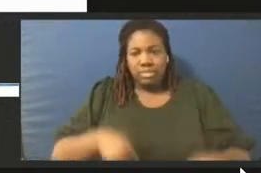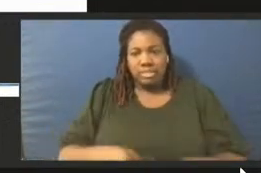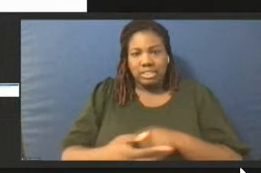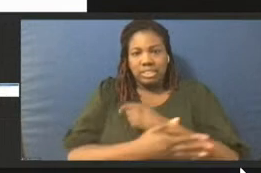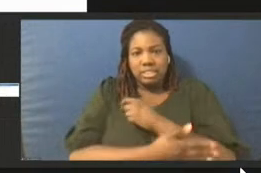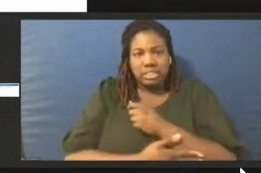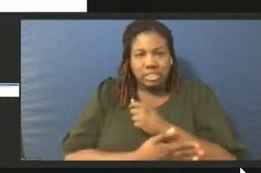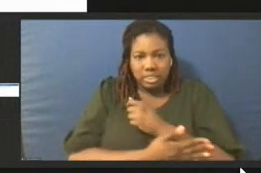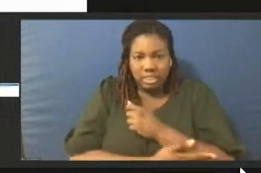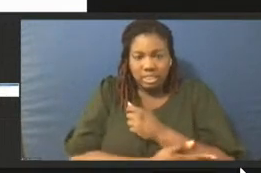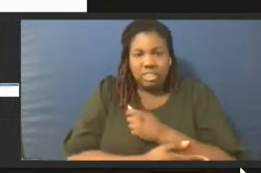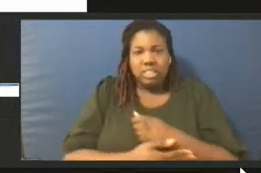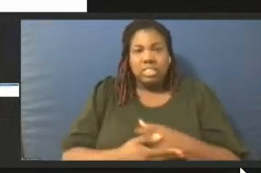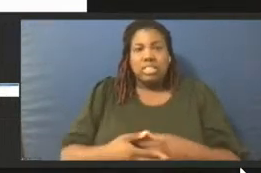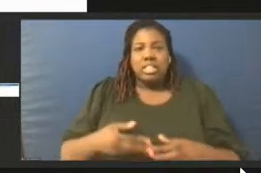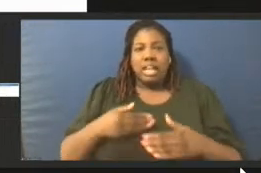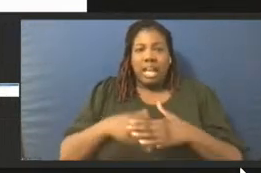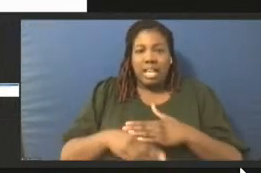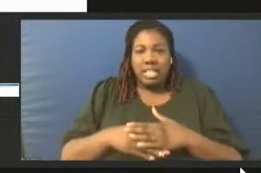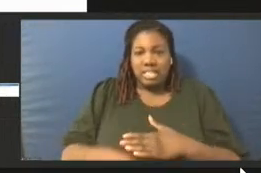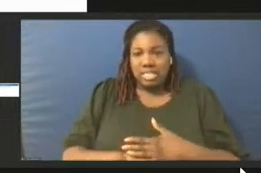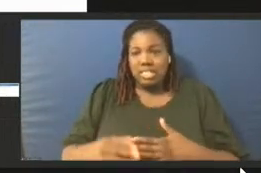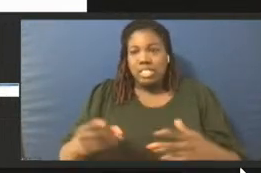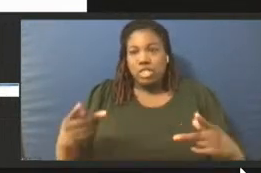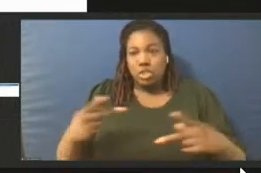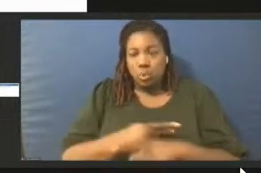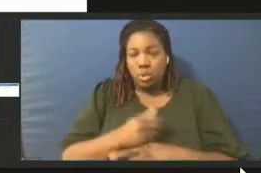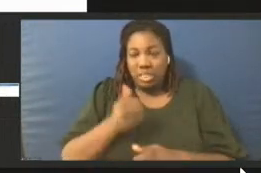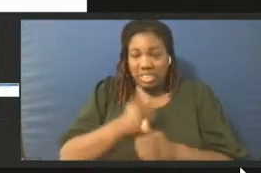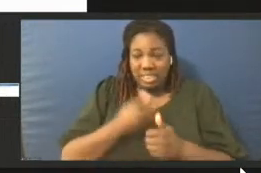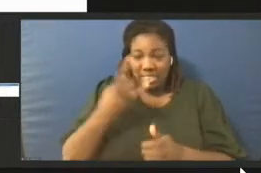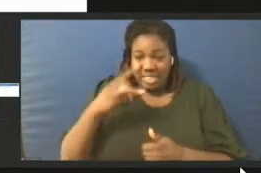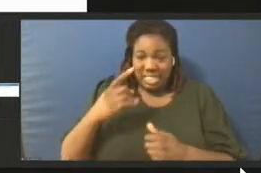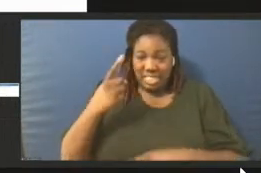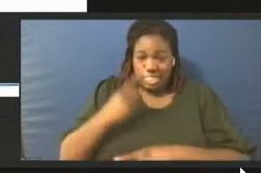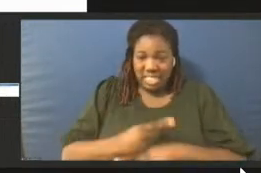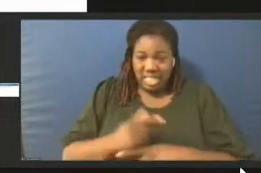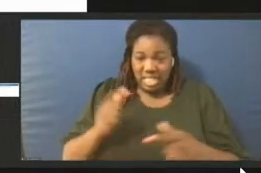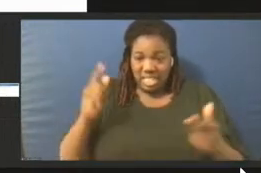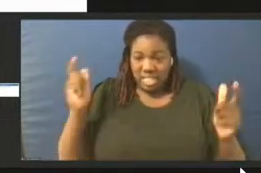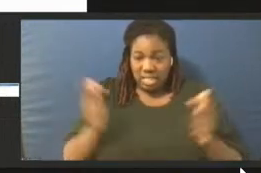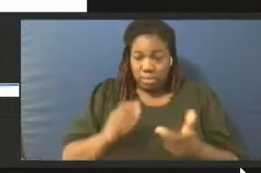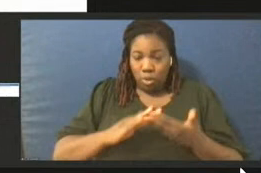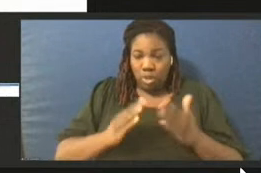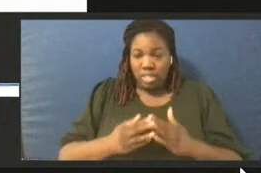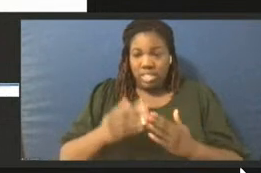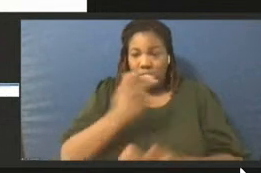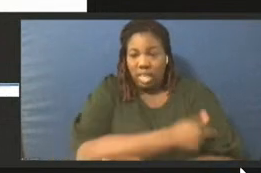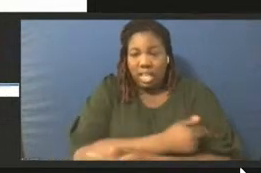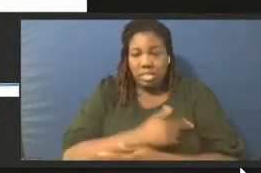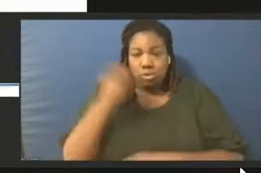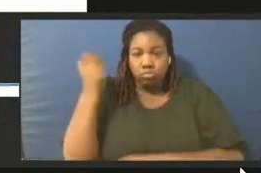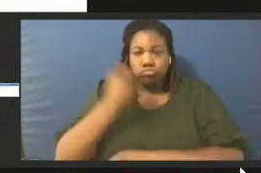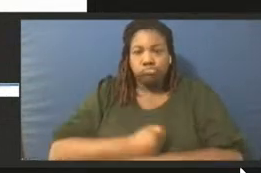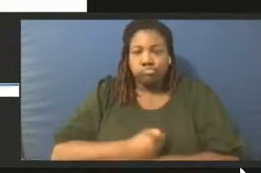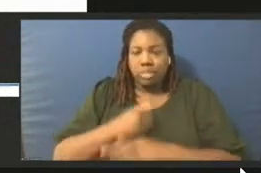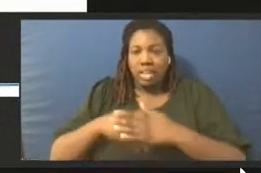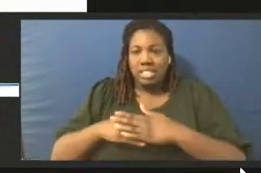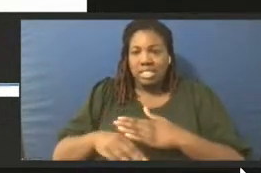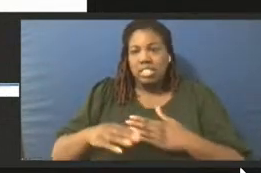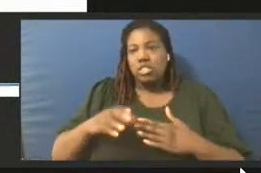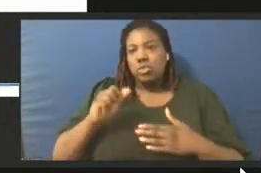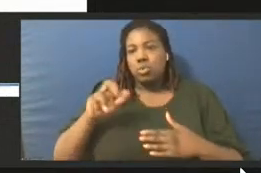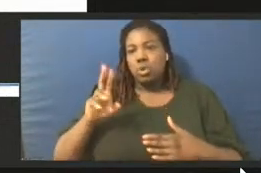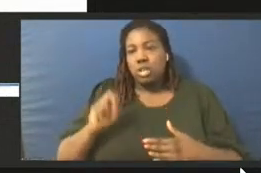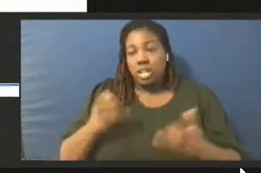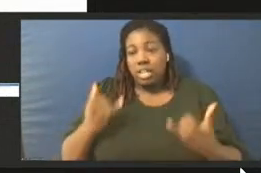getting worse for many, as every 18 days, another small town loses their hospital and their access to care. It's time we